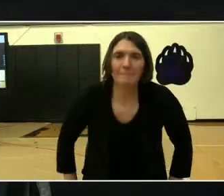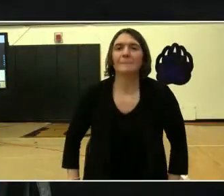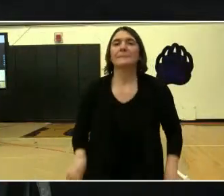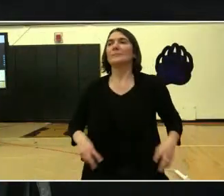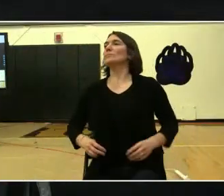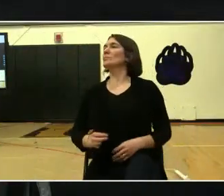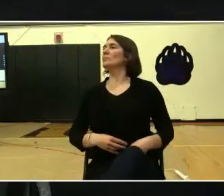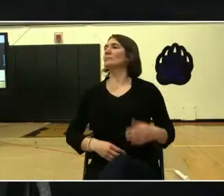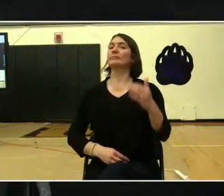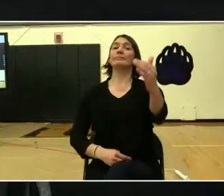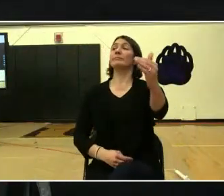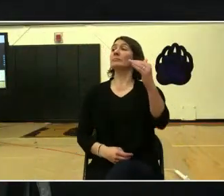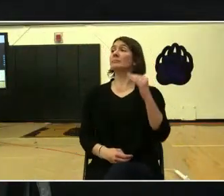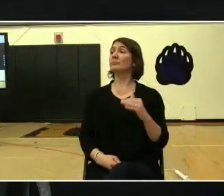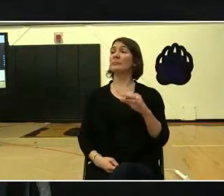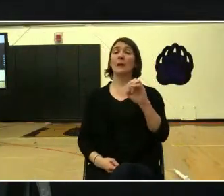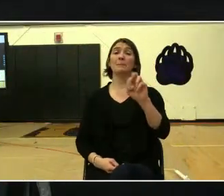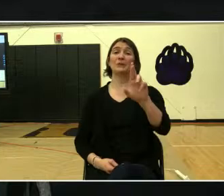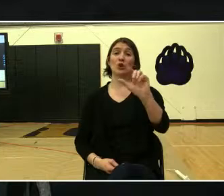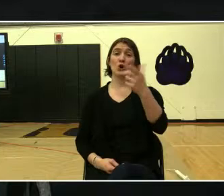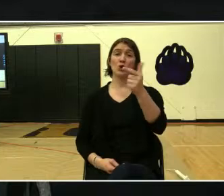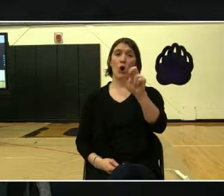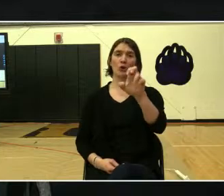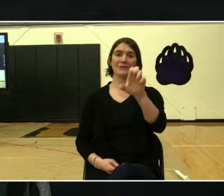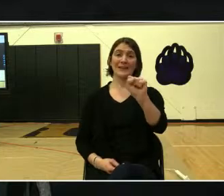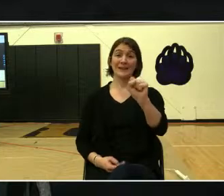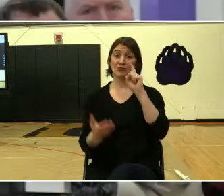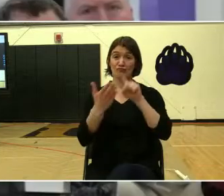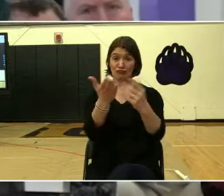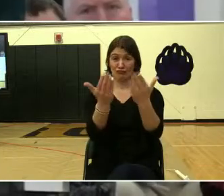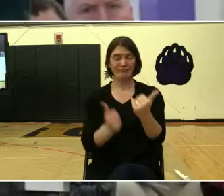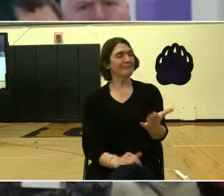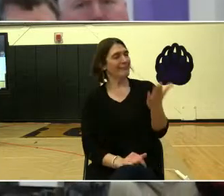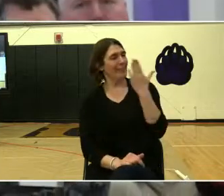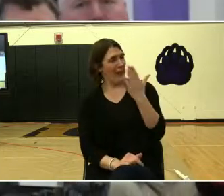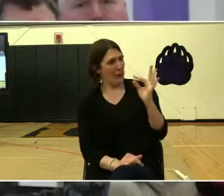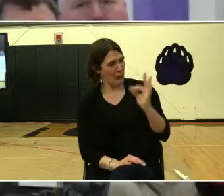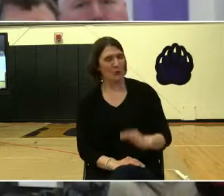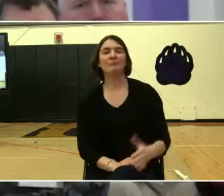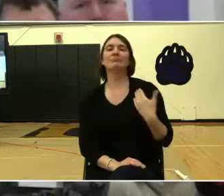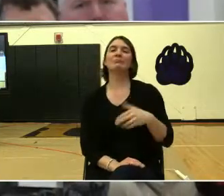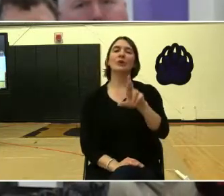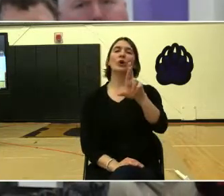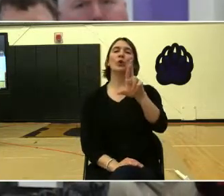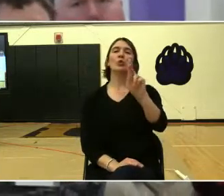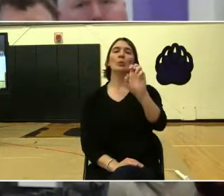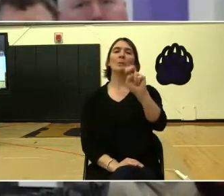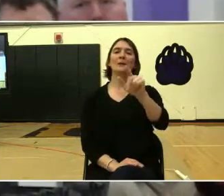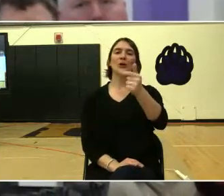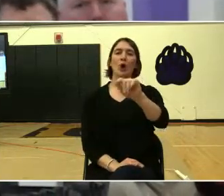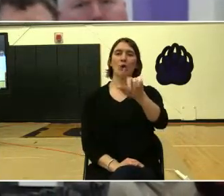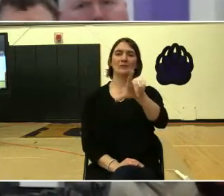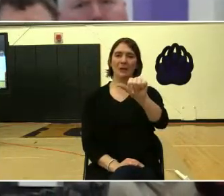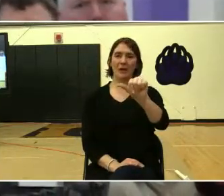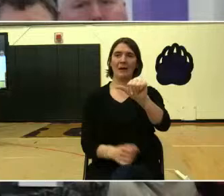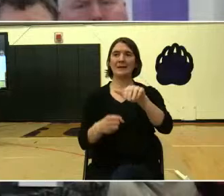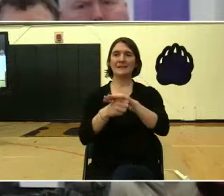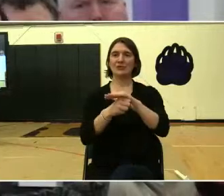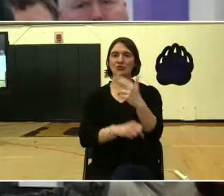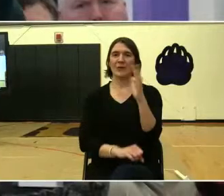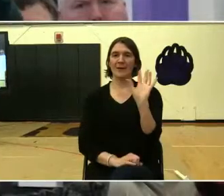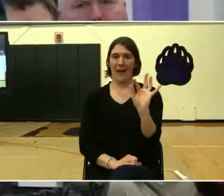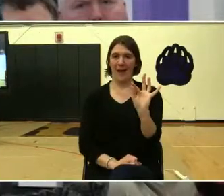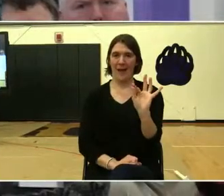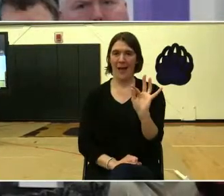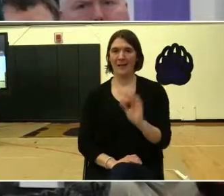Mr Garza is recognized uh thank you Mr moderator Ruben Garza District 9 um I I'd